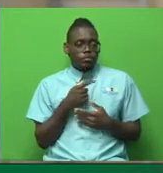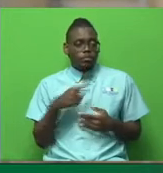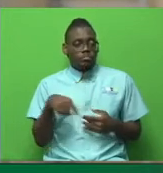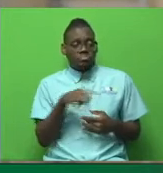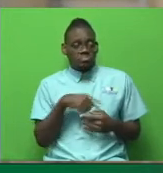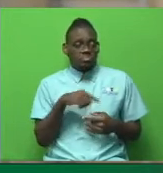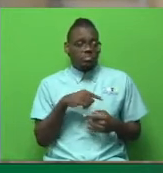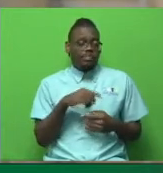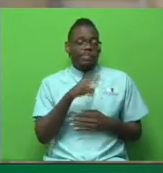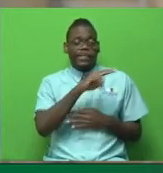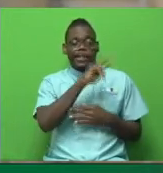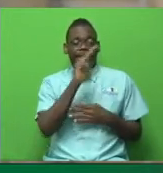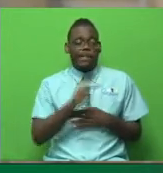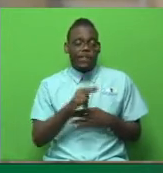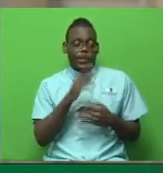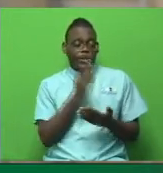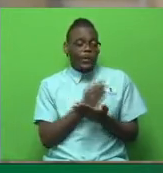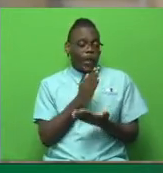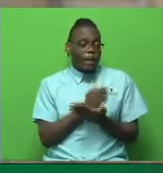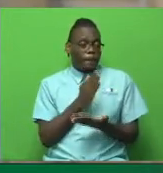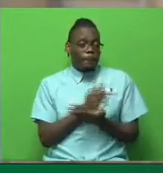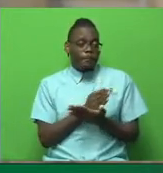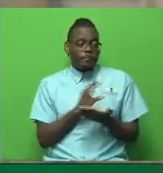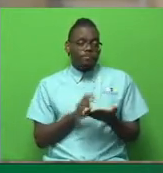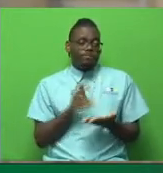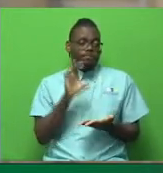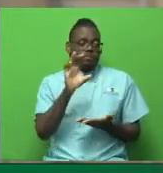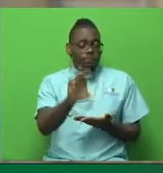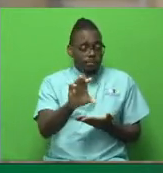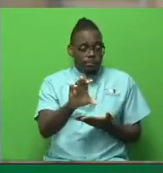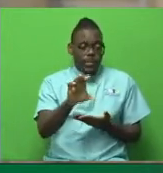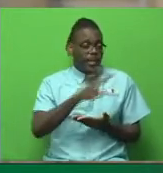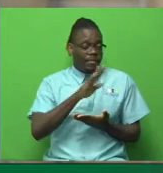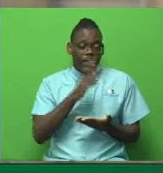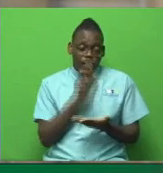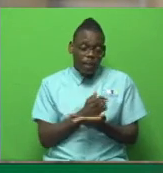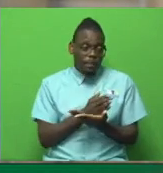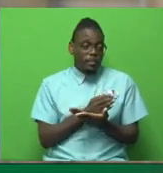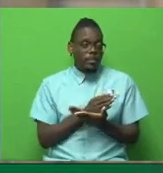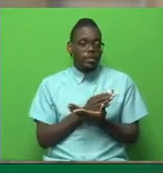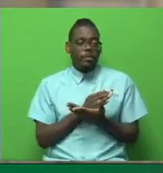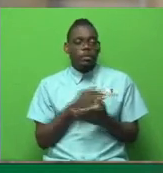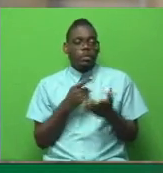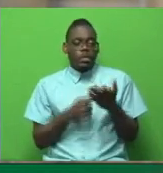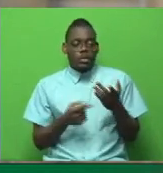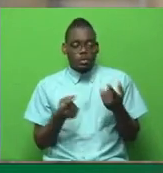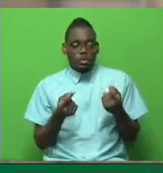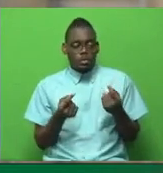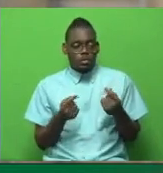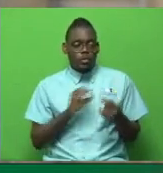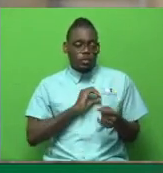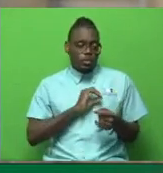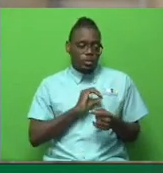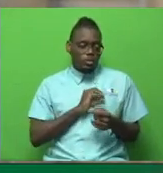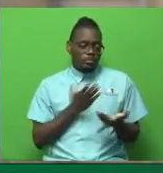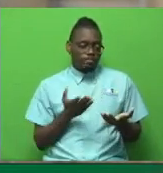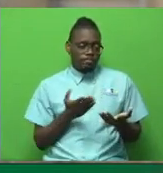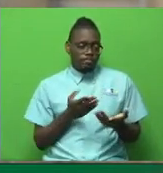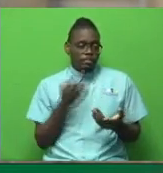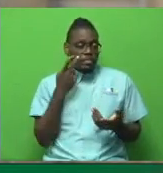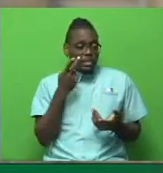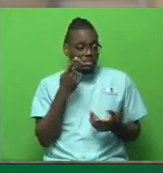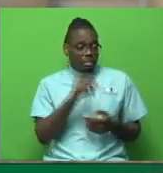remains intact in contrast to other countries in the region who have found it impossible to honor their debts over the